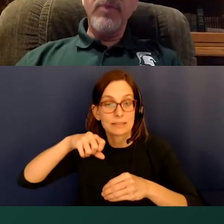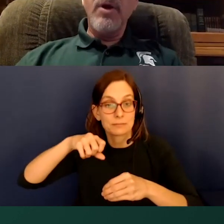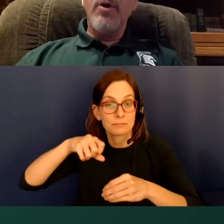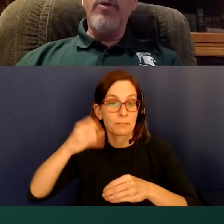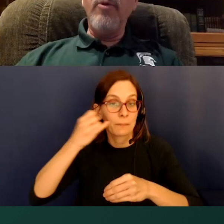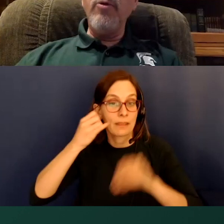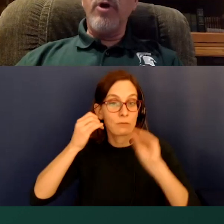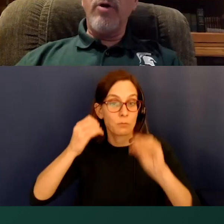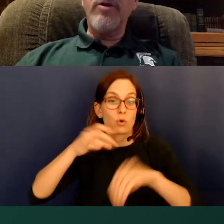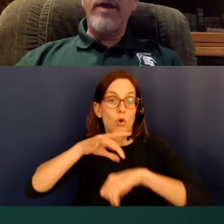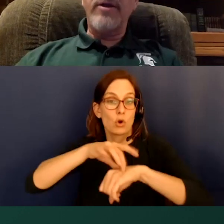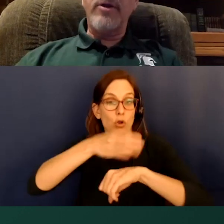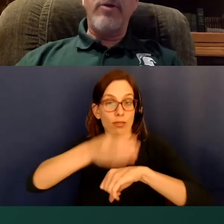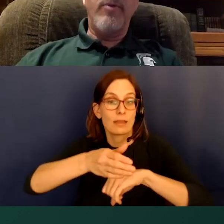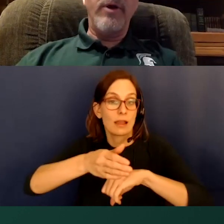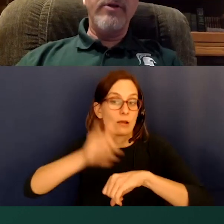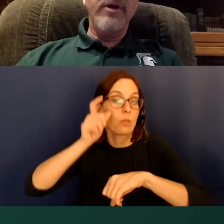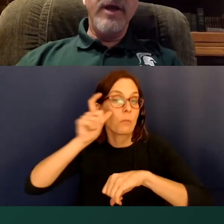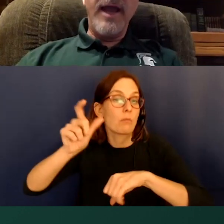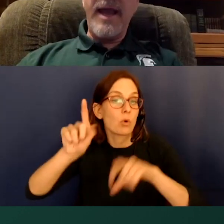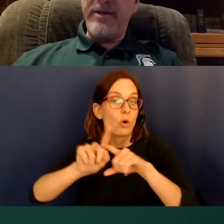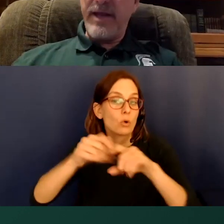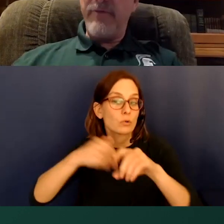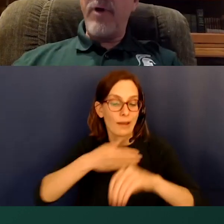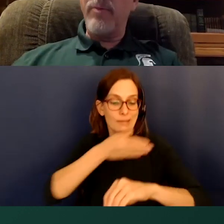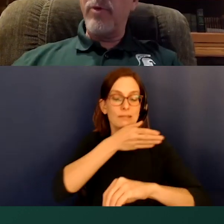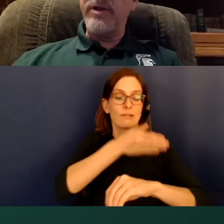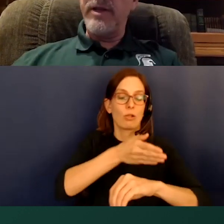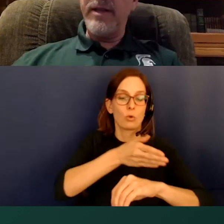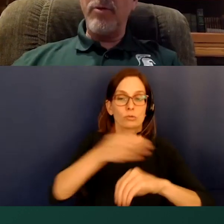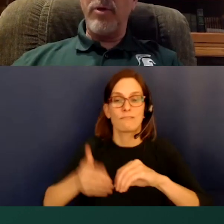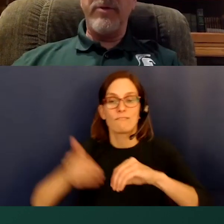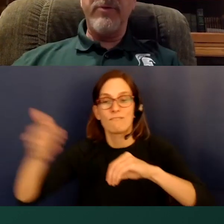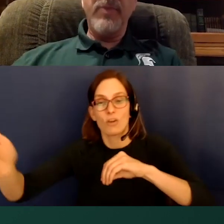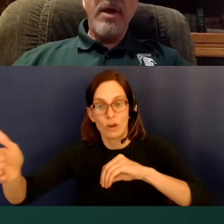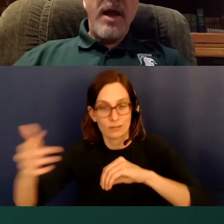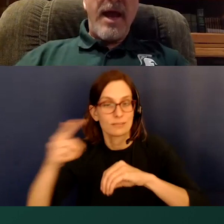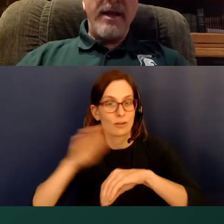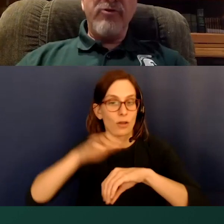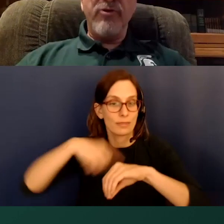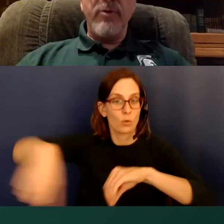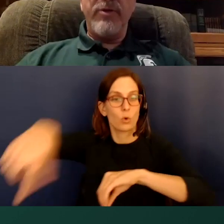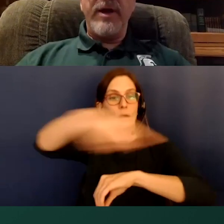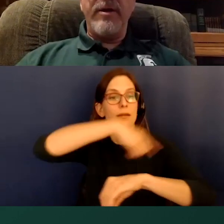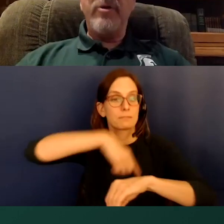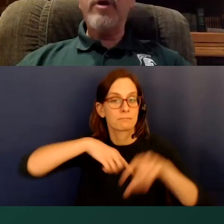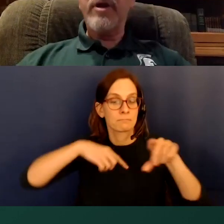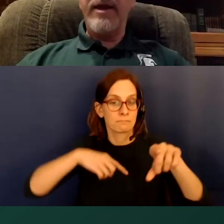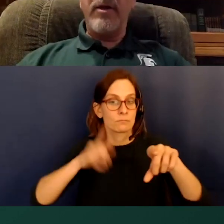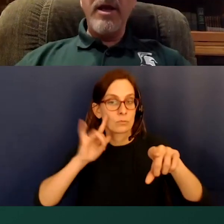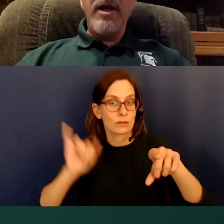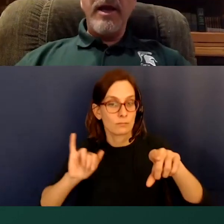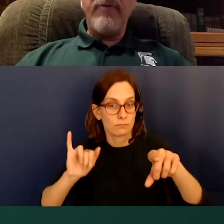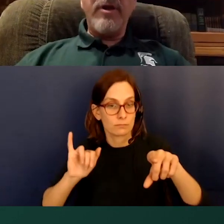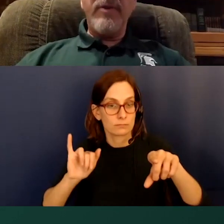here, the moon also has a close point and a far point in its orbit. And I'll show you what that is. To